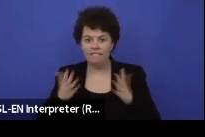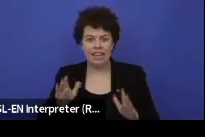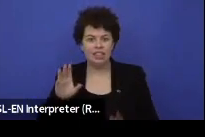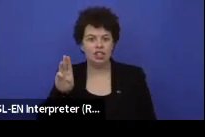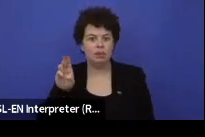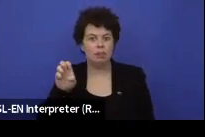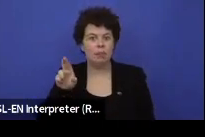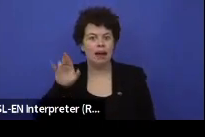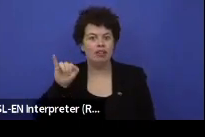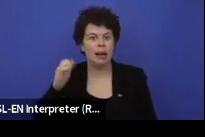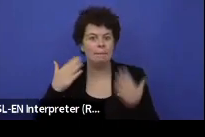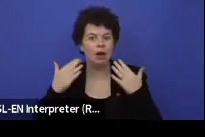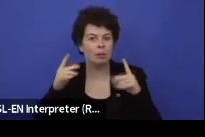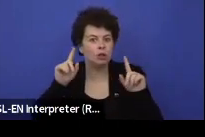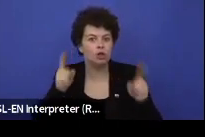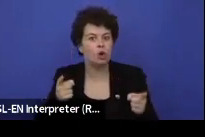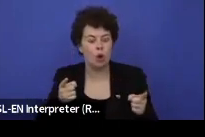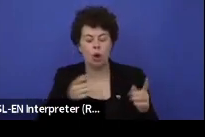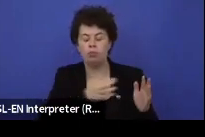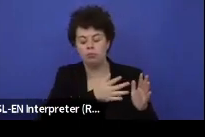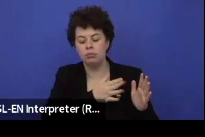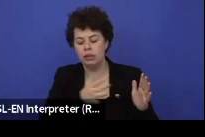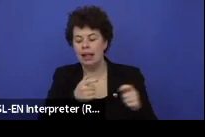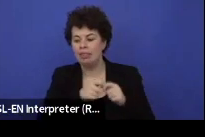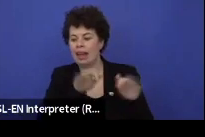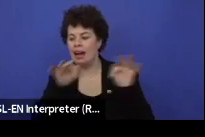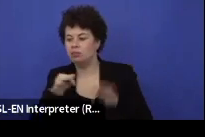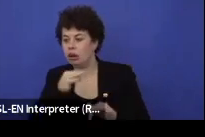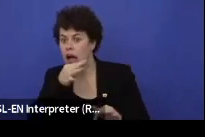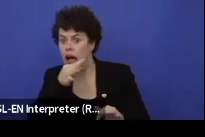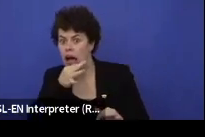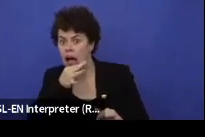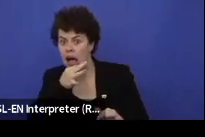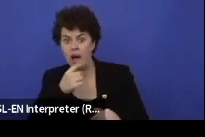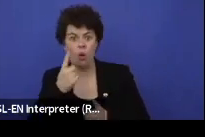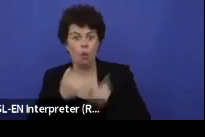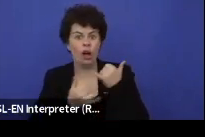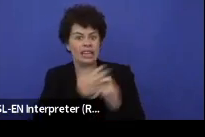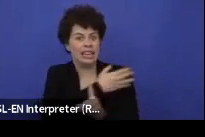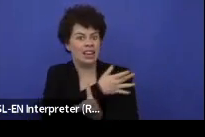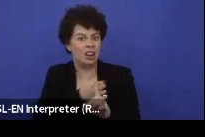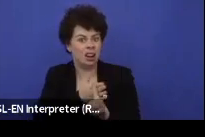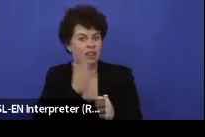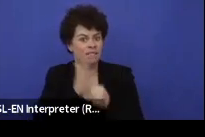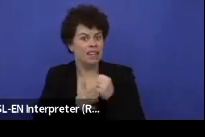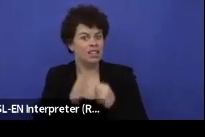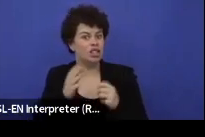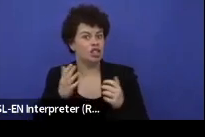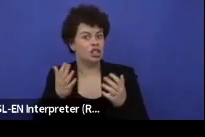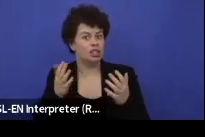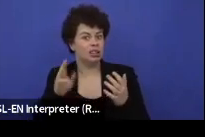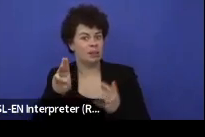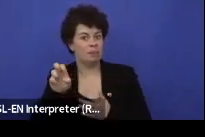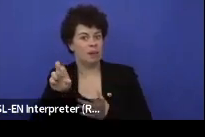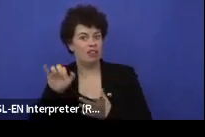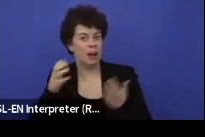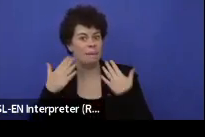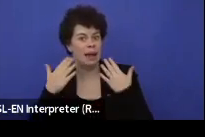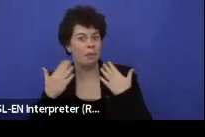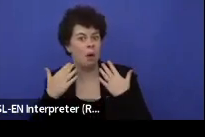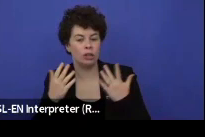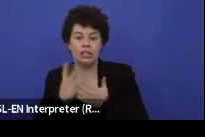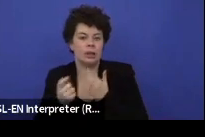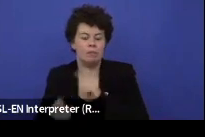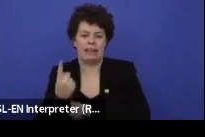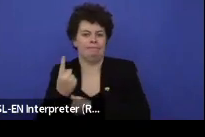and something happens that then brings that to light. Something makes them realise something's not